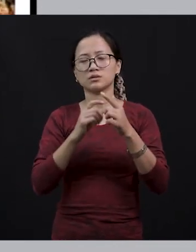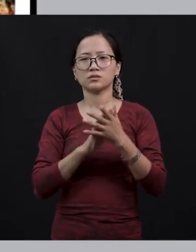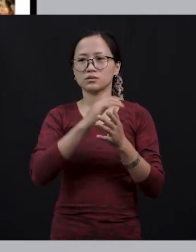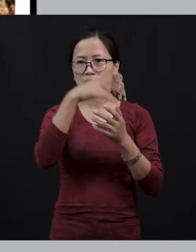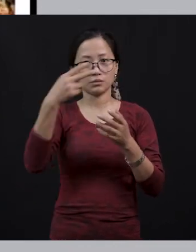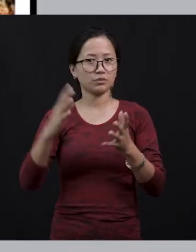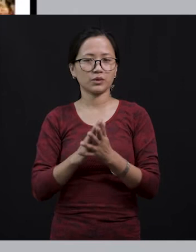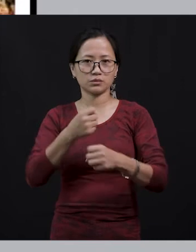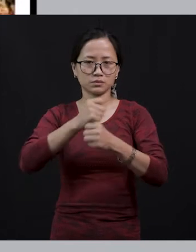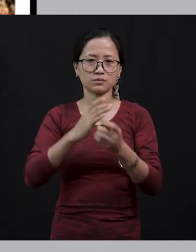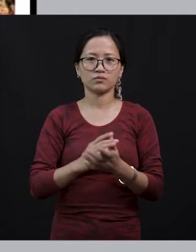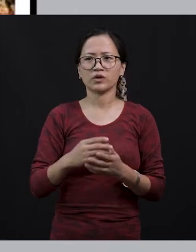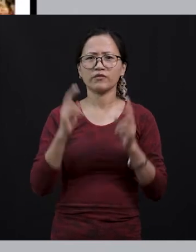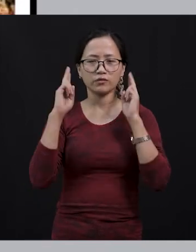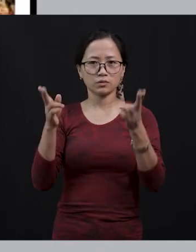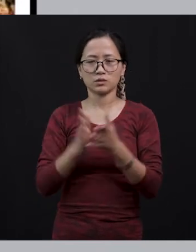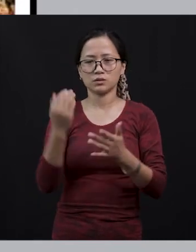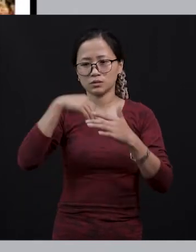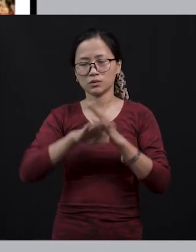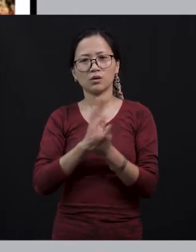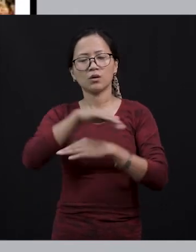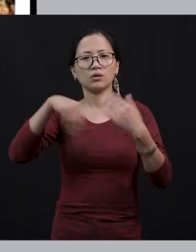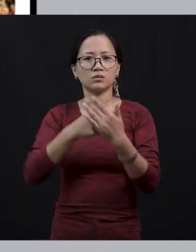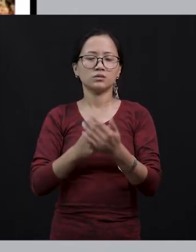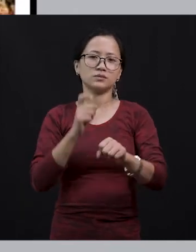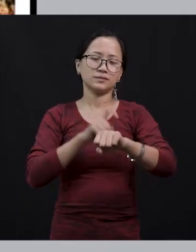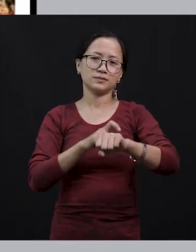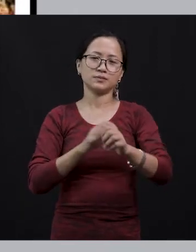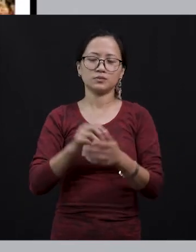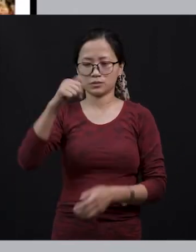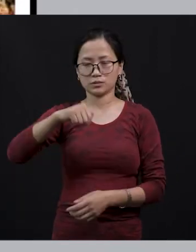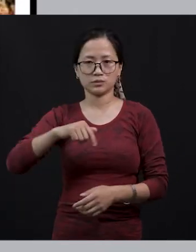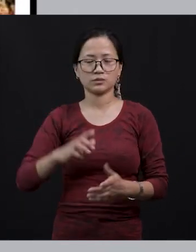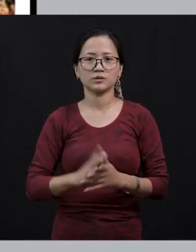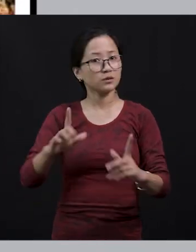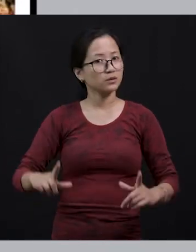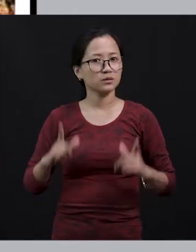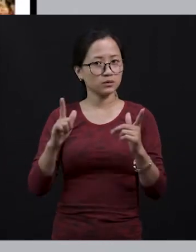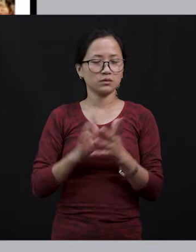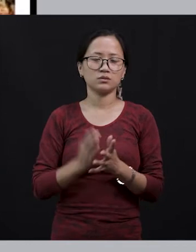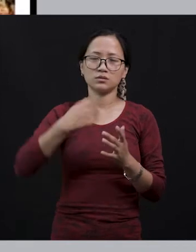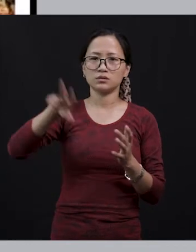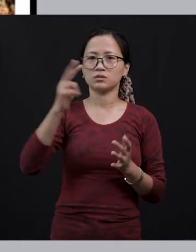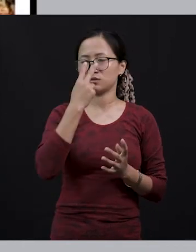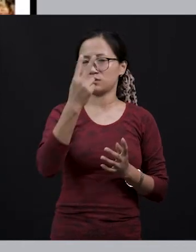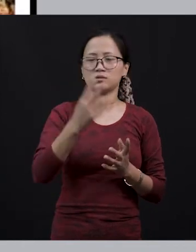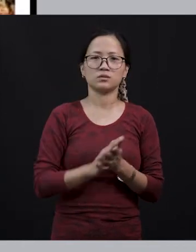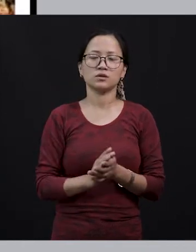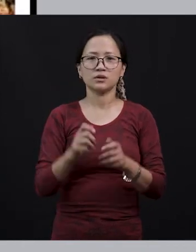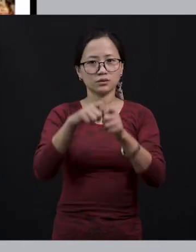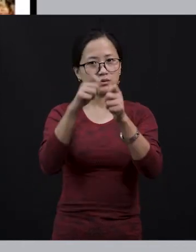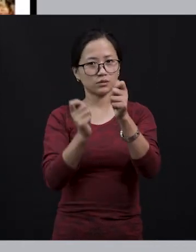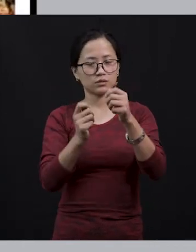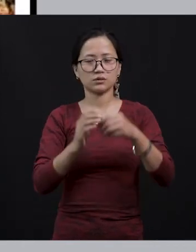been very, very famous in all the times that we are living. Even now, if you want to go and see, you get a ticket